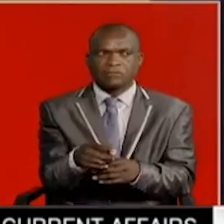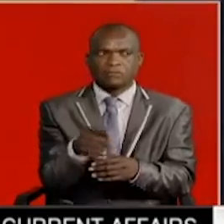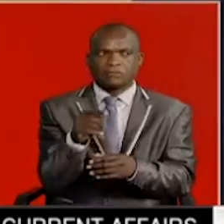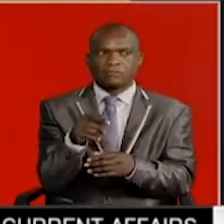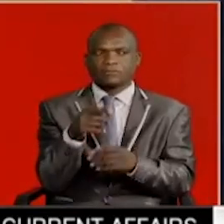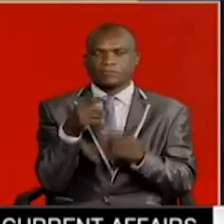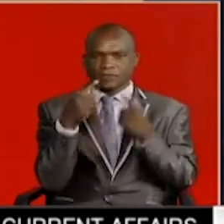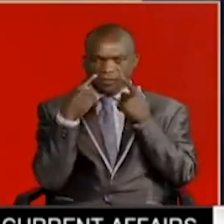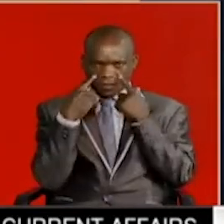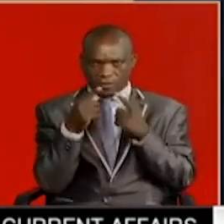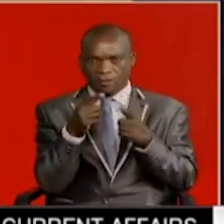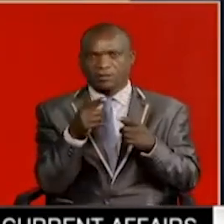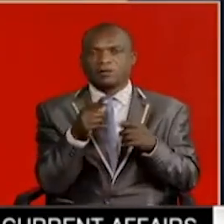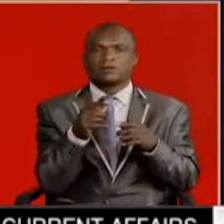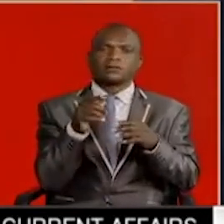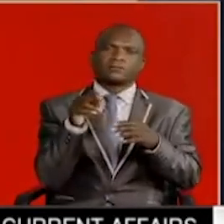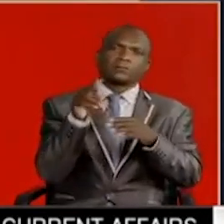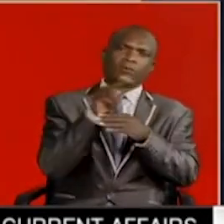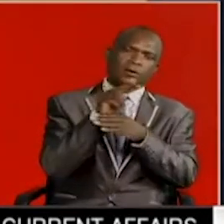Monitoring and evaluation.